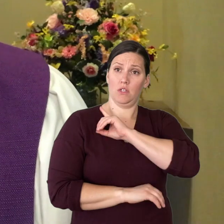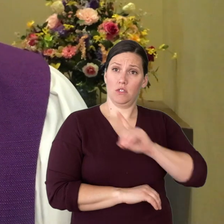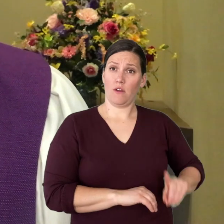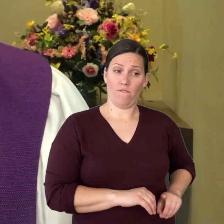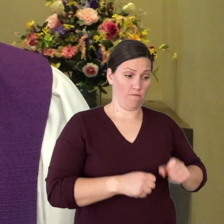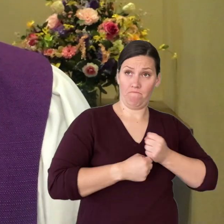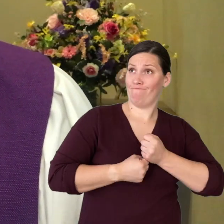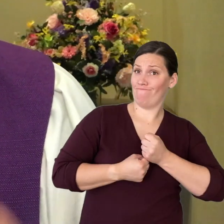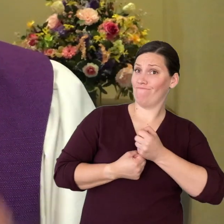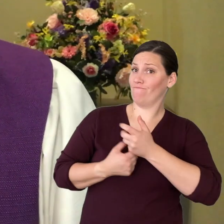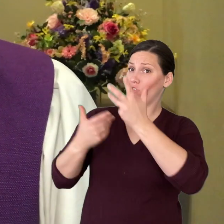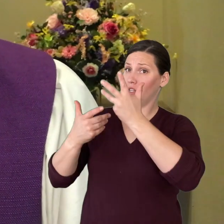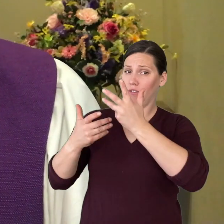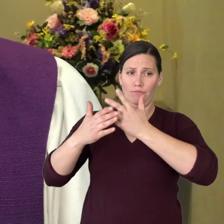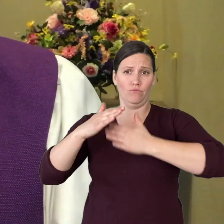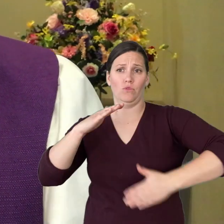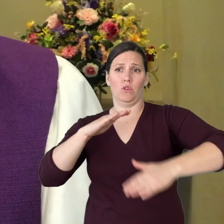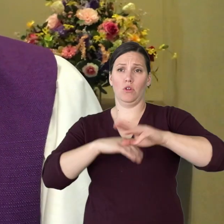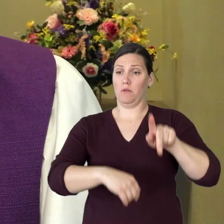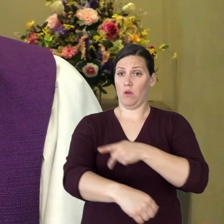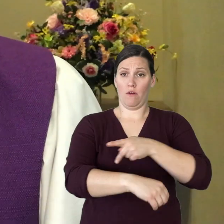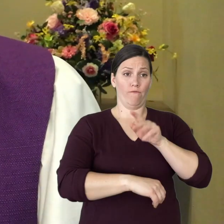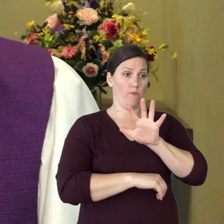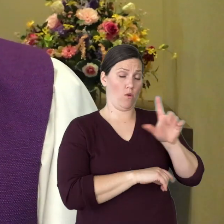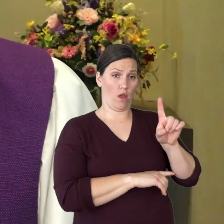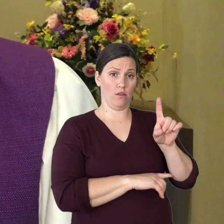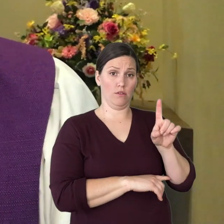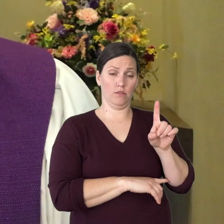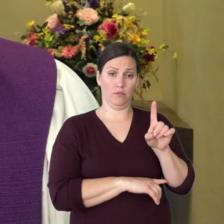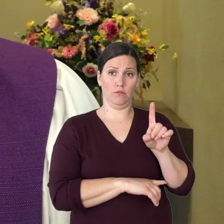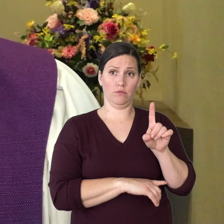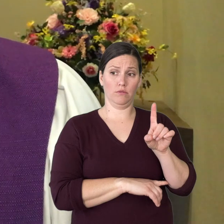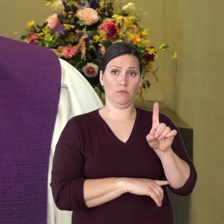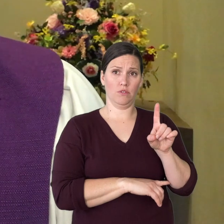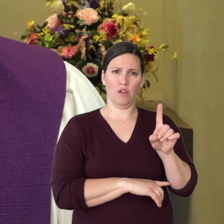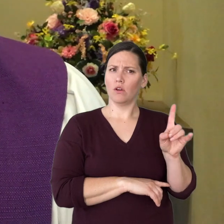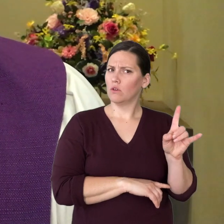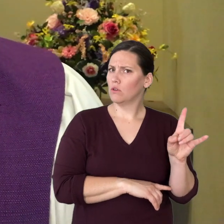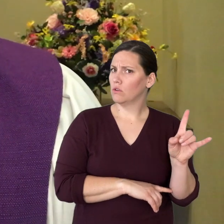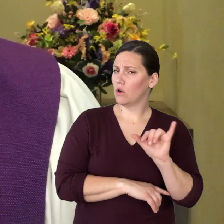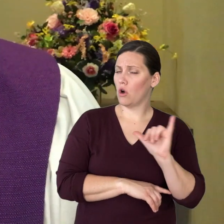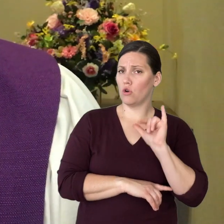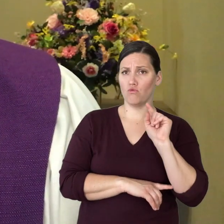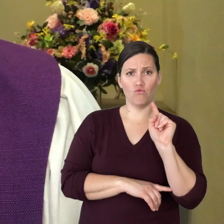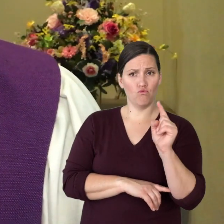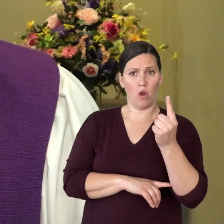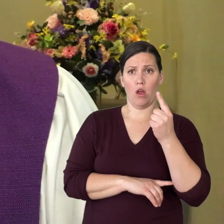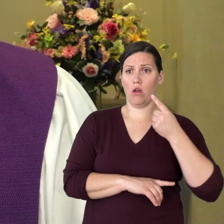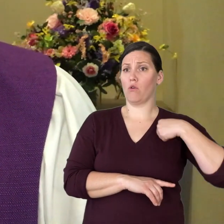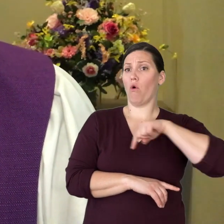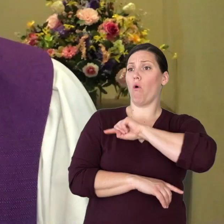confession is the basis then of Psalm 51, which is also one of our scripture lessons for